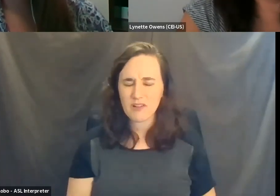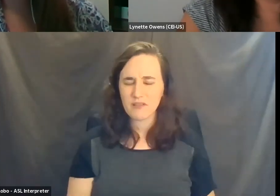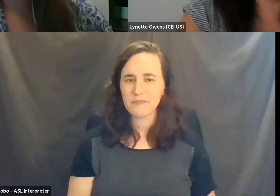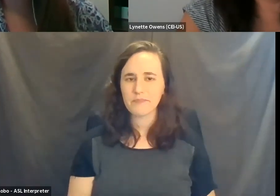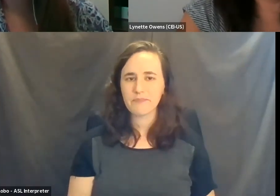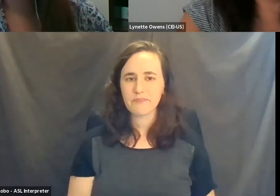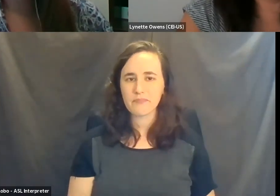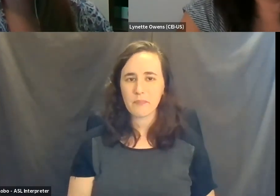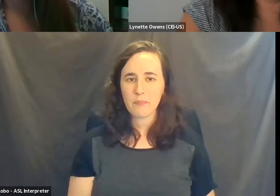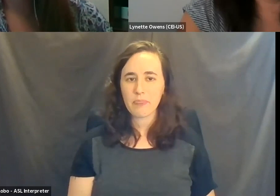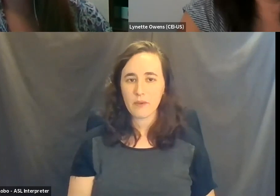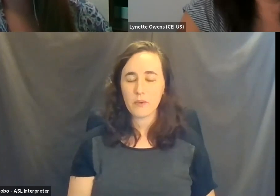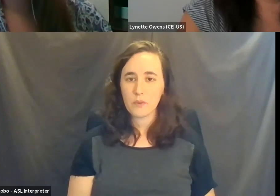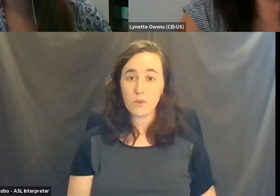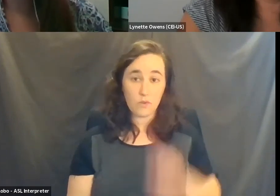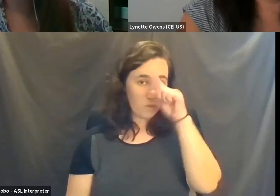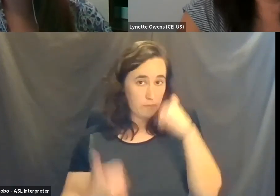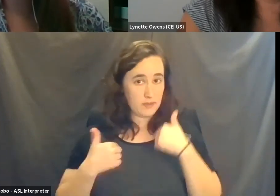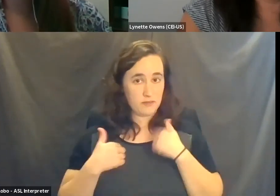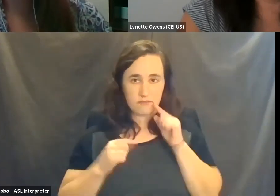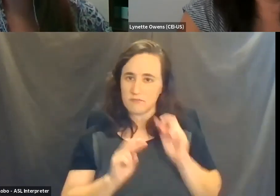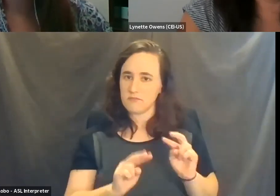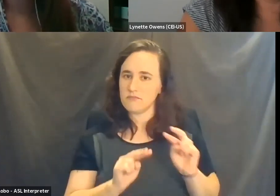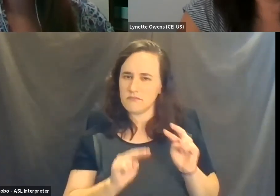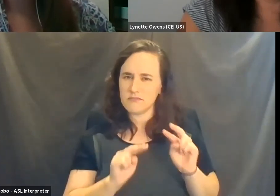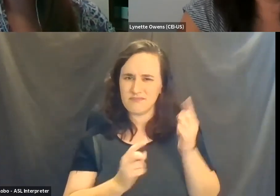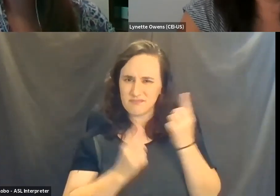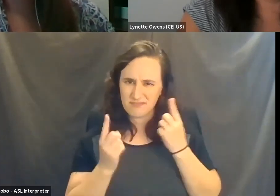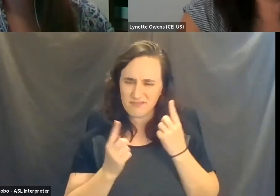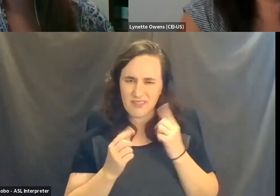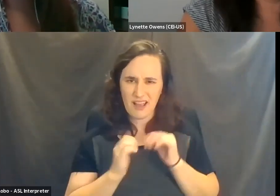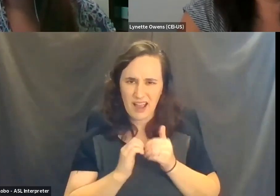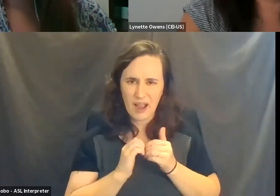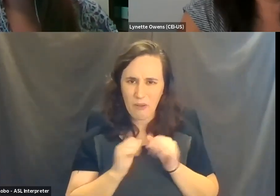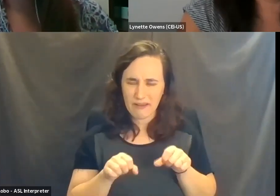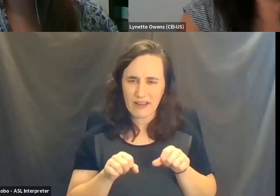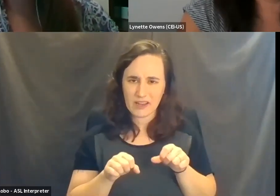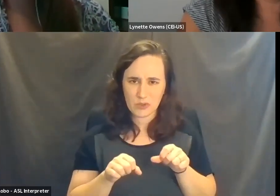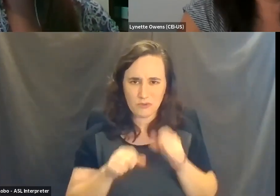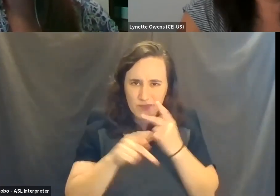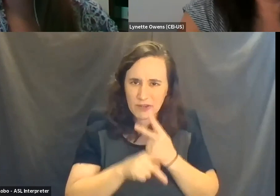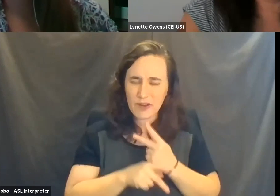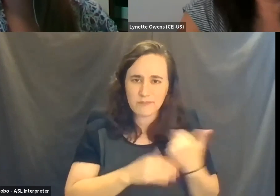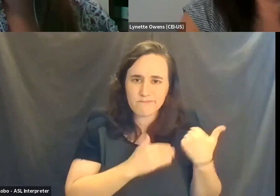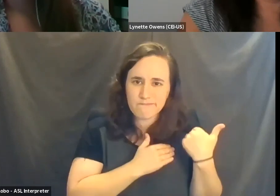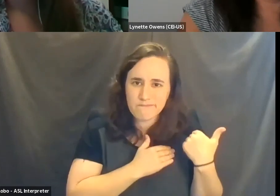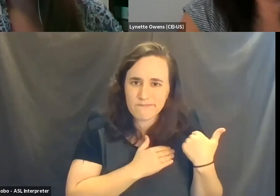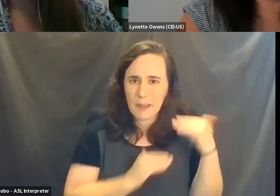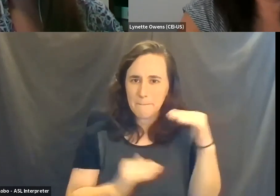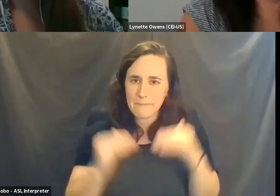I'm really keeping my eye on. Like, what is it like to juggle 8 online classrooms?